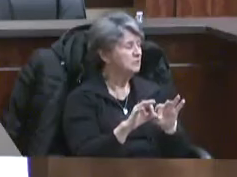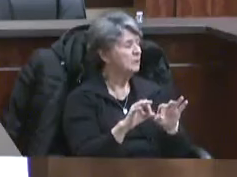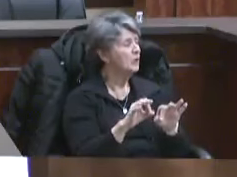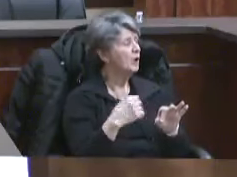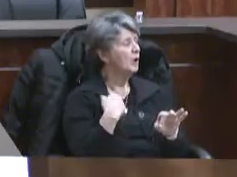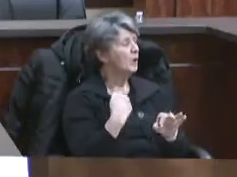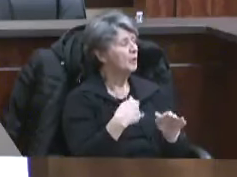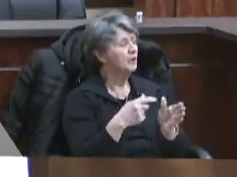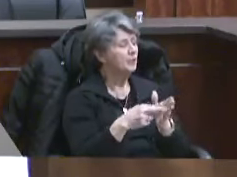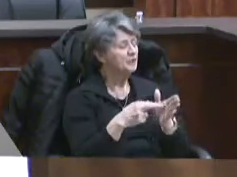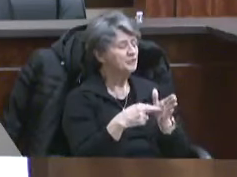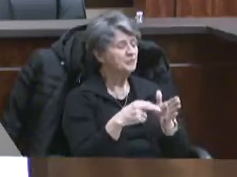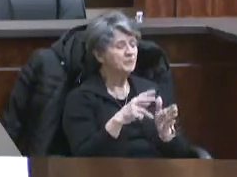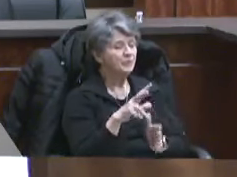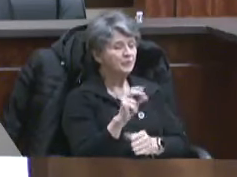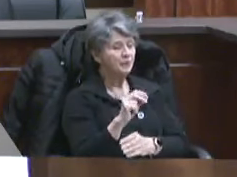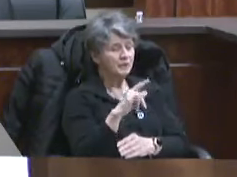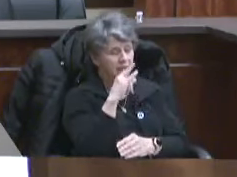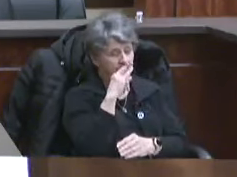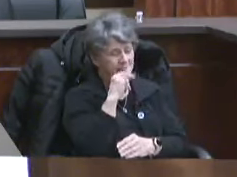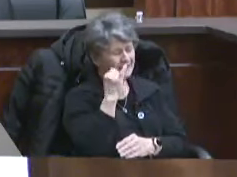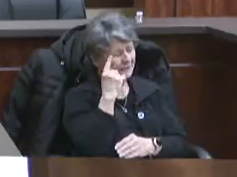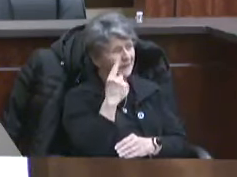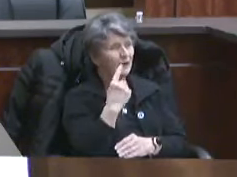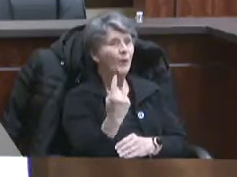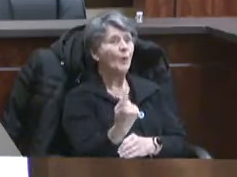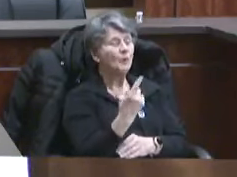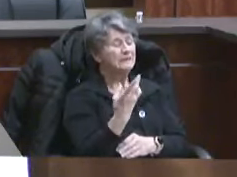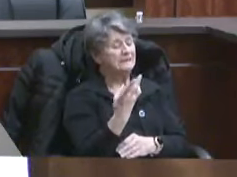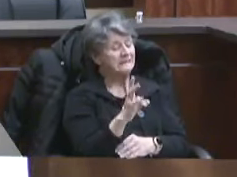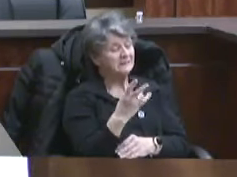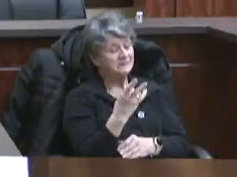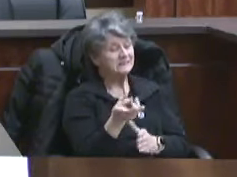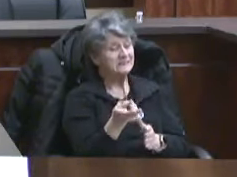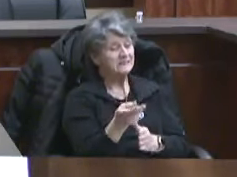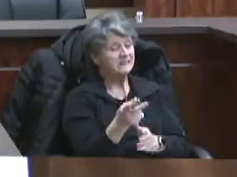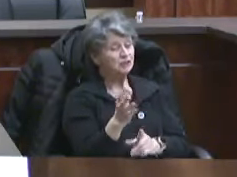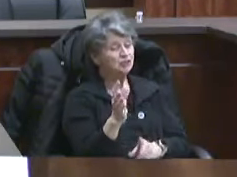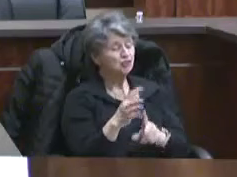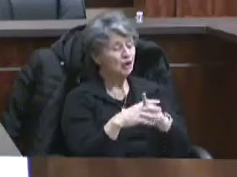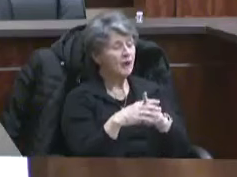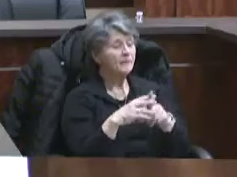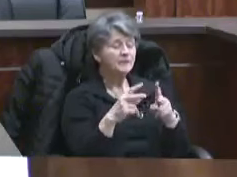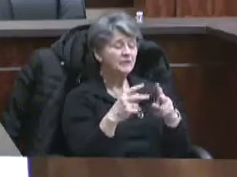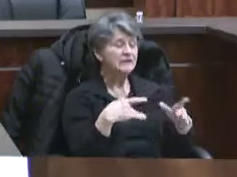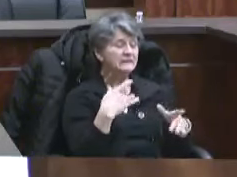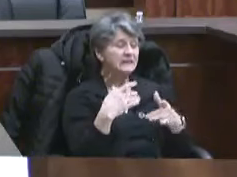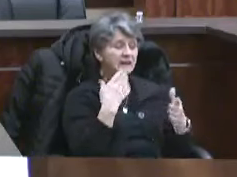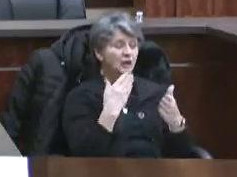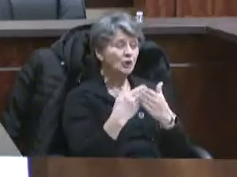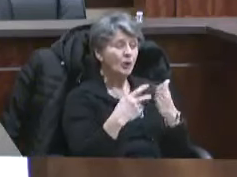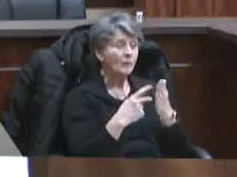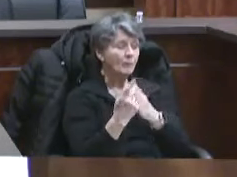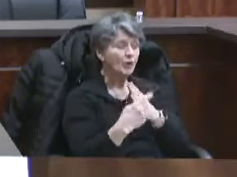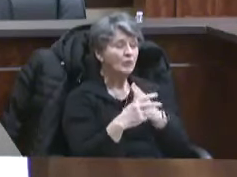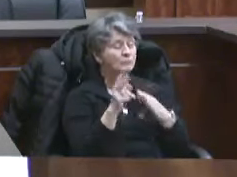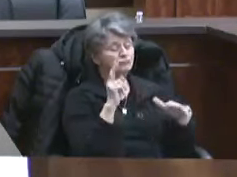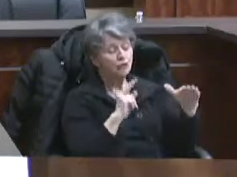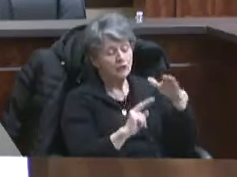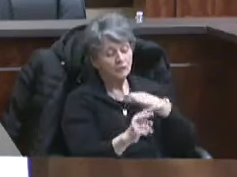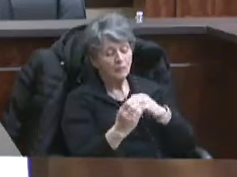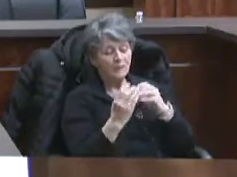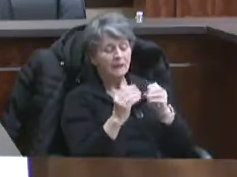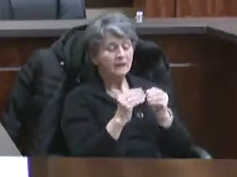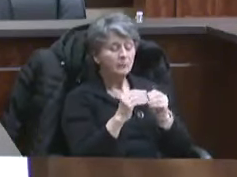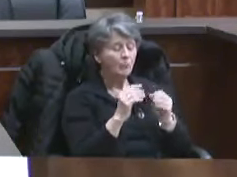registered 30 kids, but I think only 17 showed up. And that it was a site. It was a good program. So we're looking forward to many more programs like that through the city with